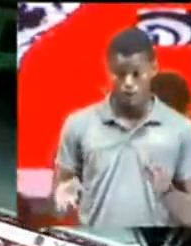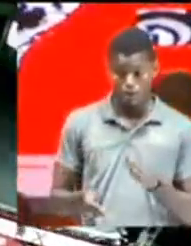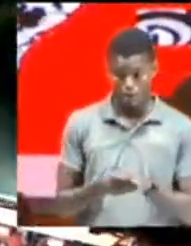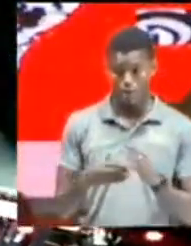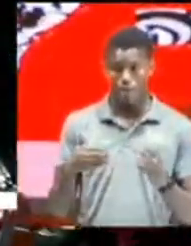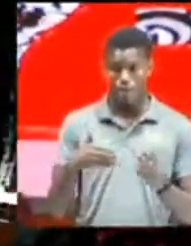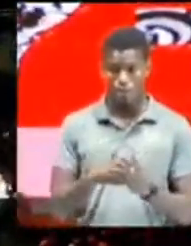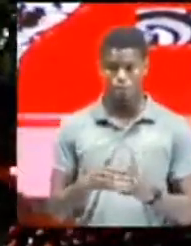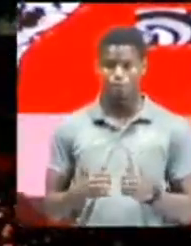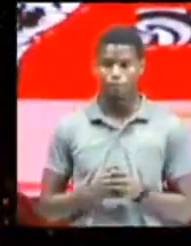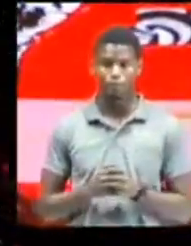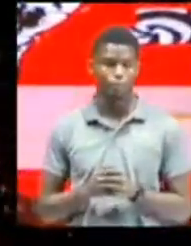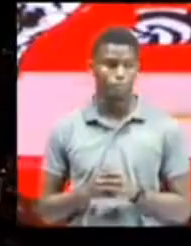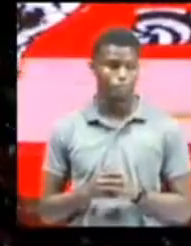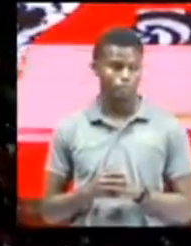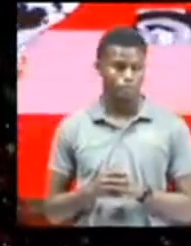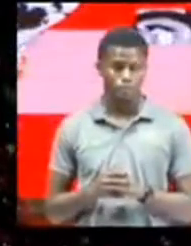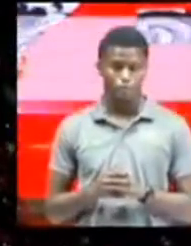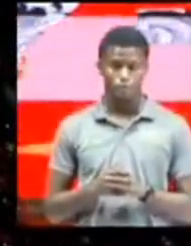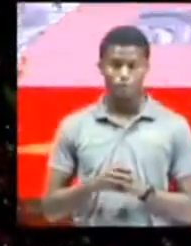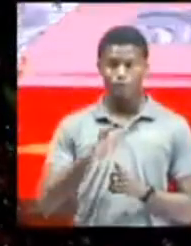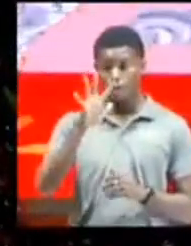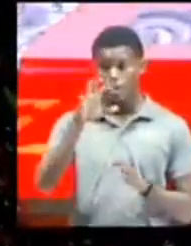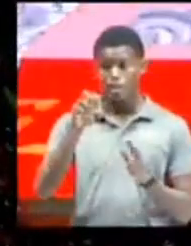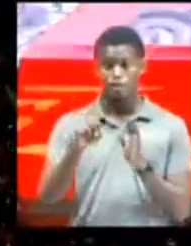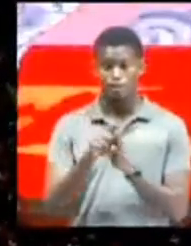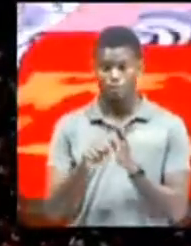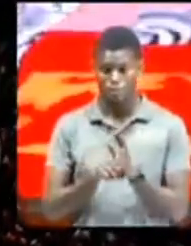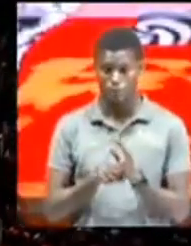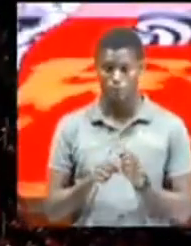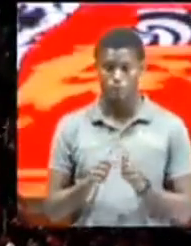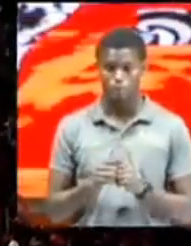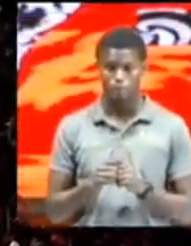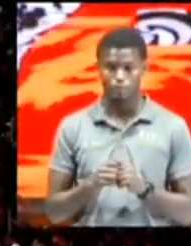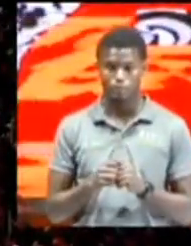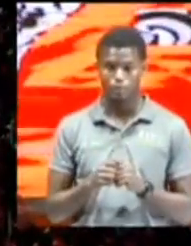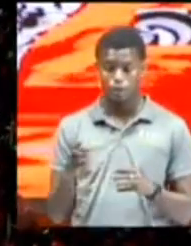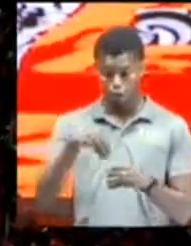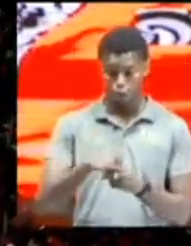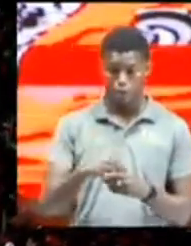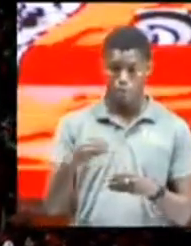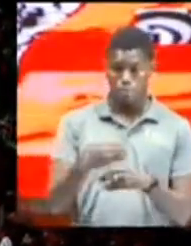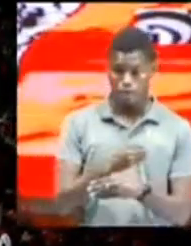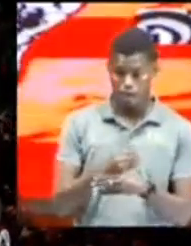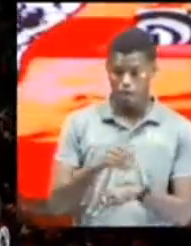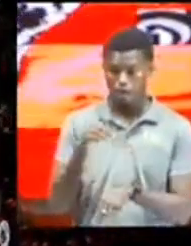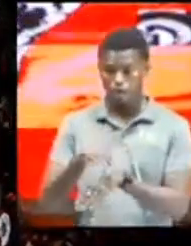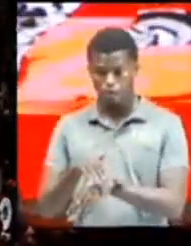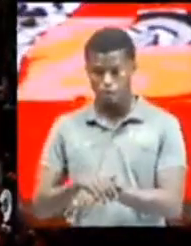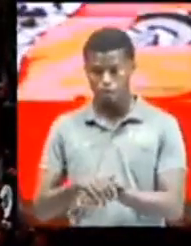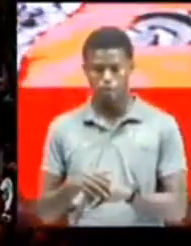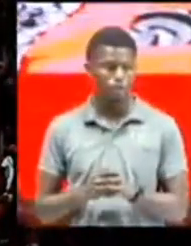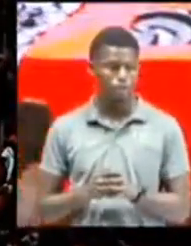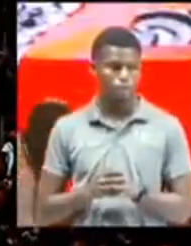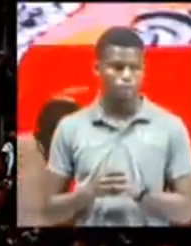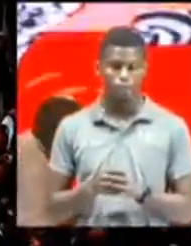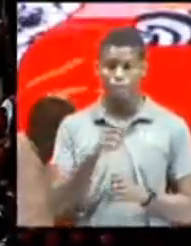5 subjects, including math and English, was 28%